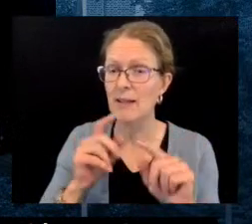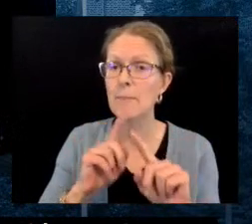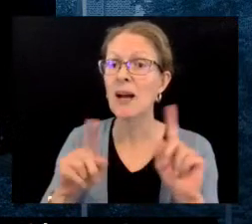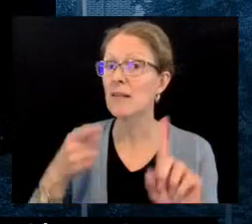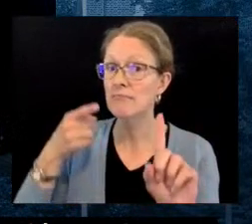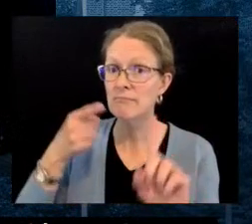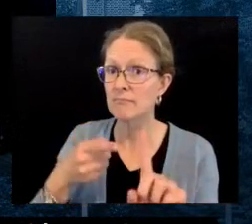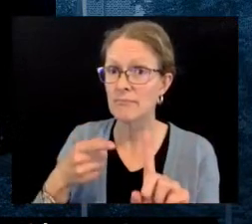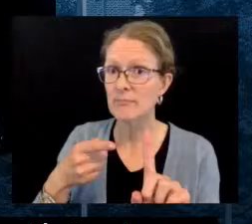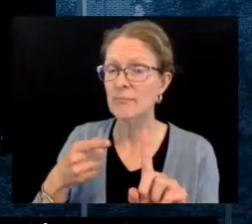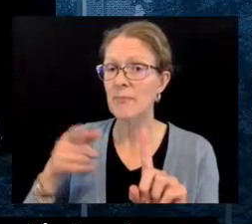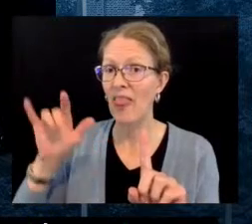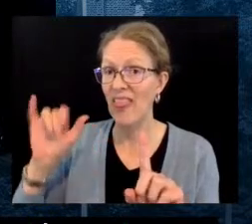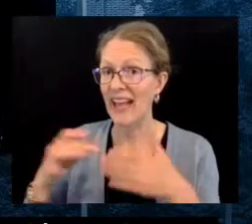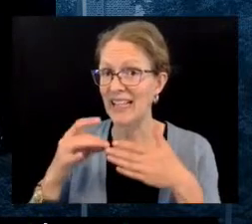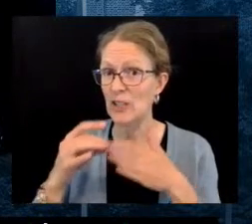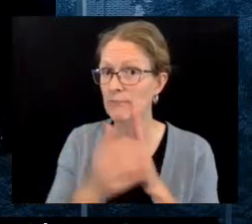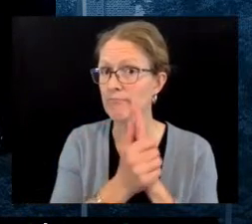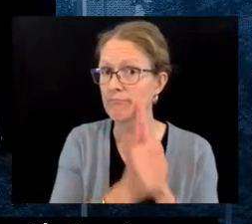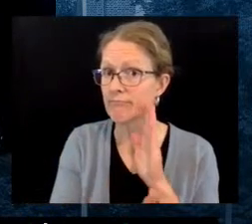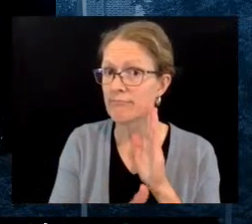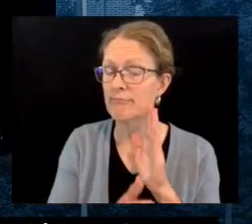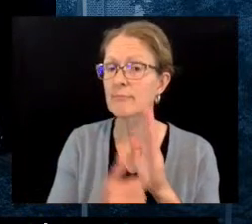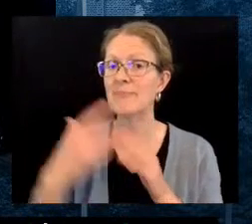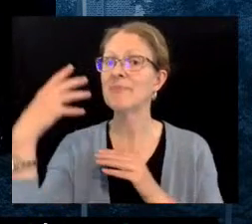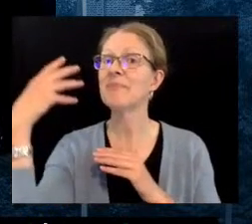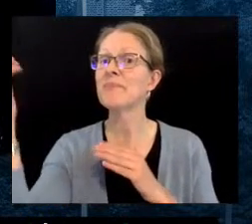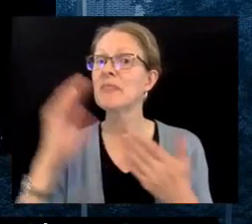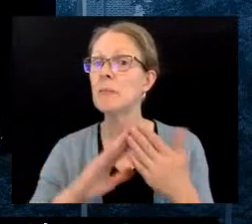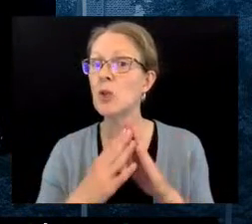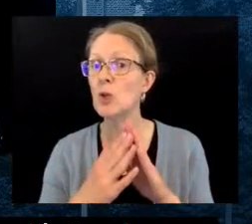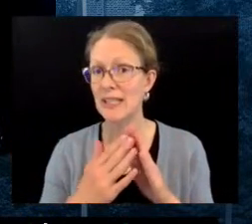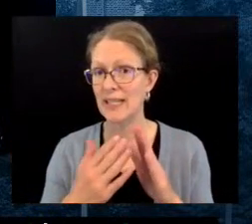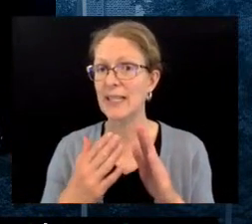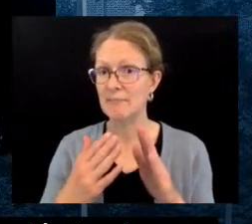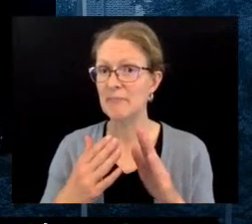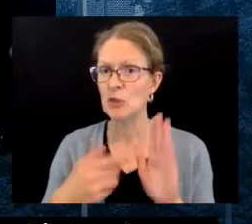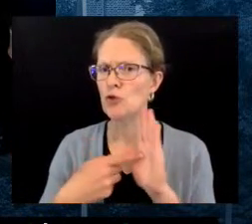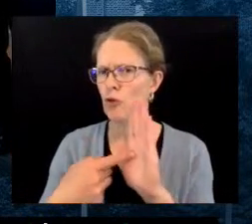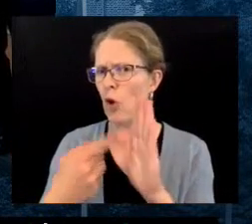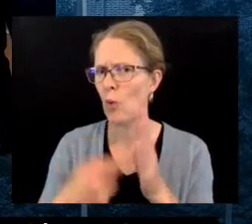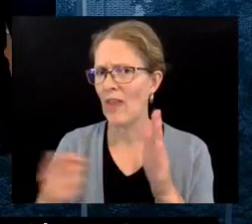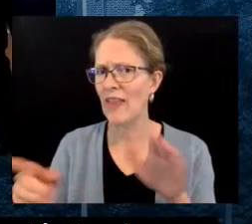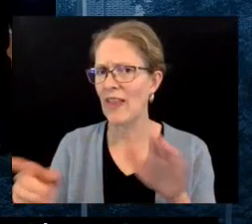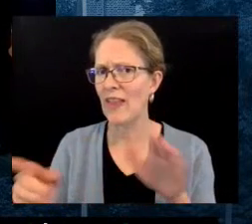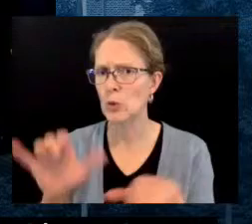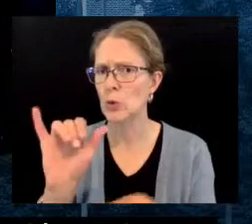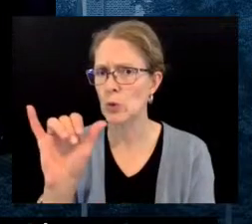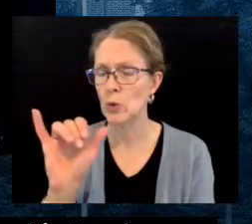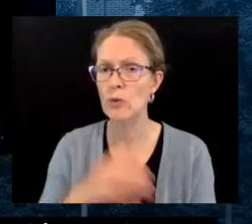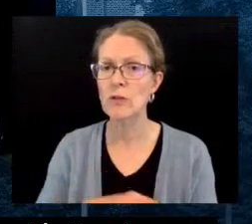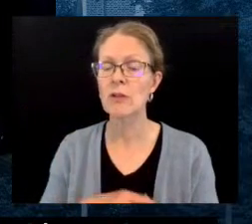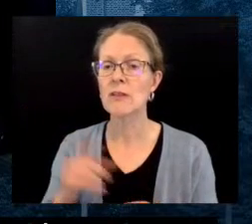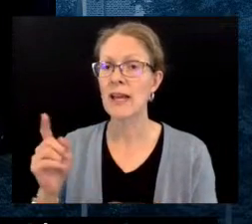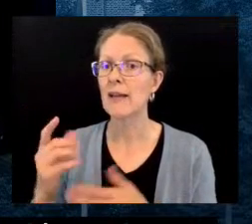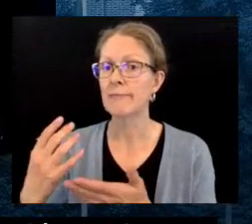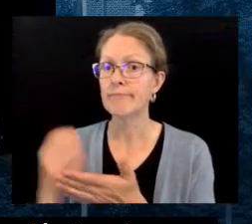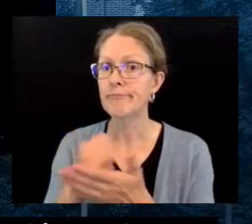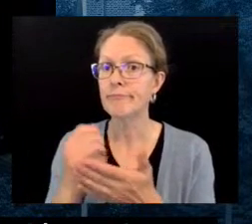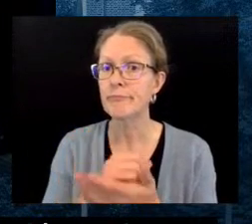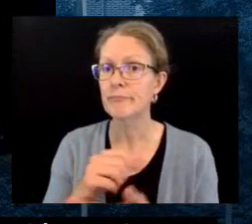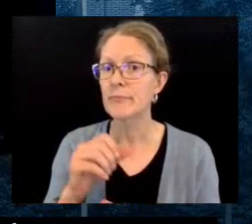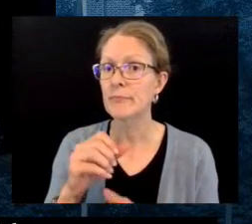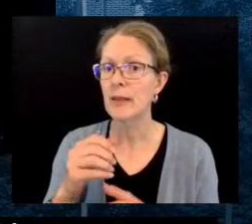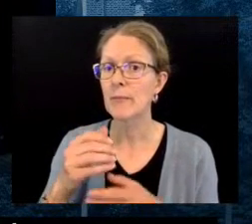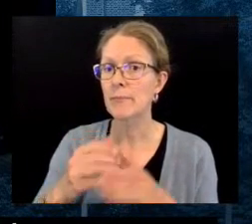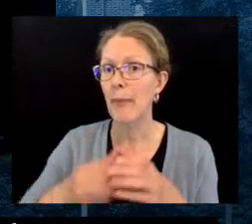building and show in the community what else they can do as well. They've done things such as collecting bottle caps to turn into plastic